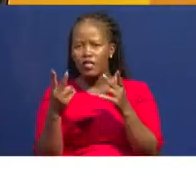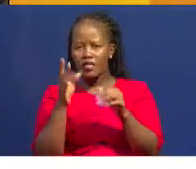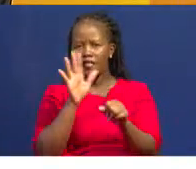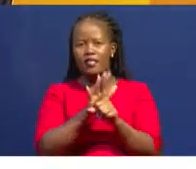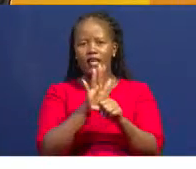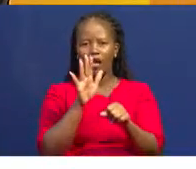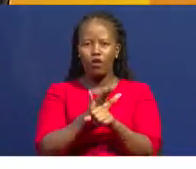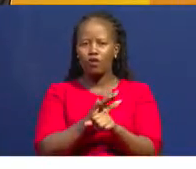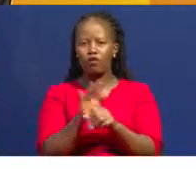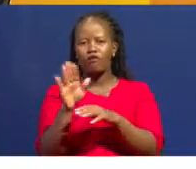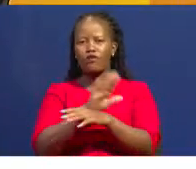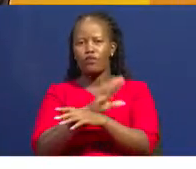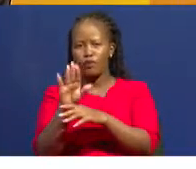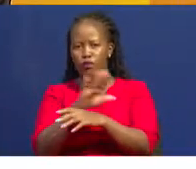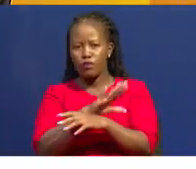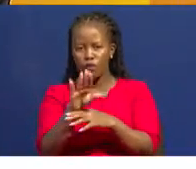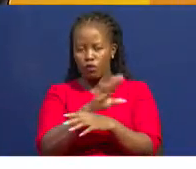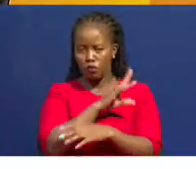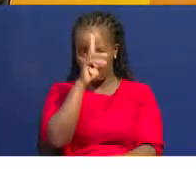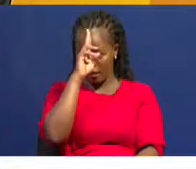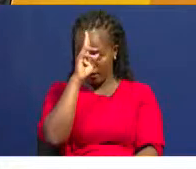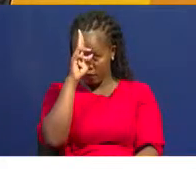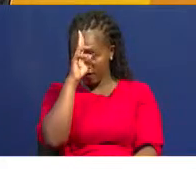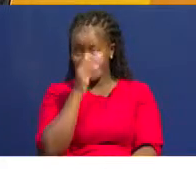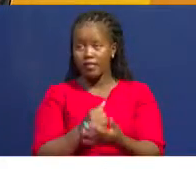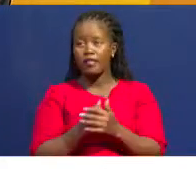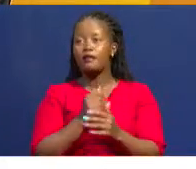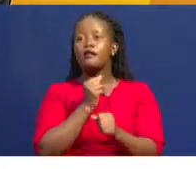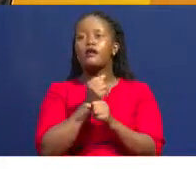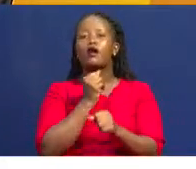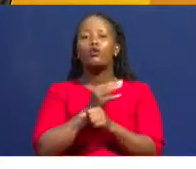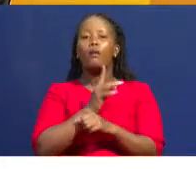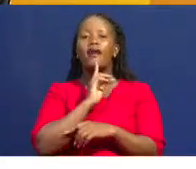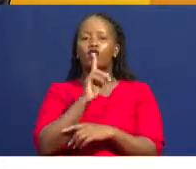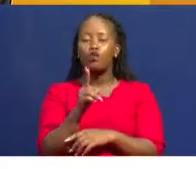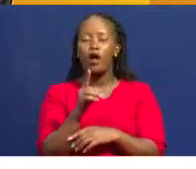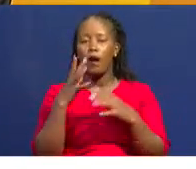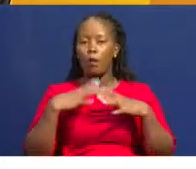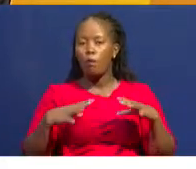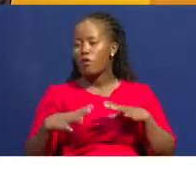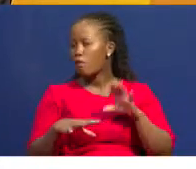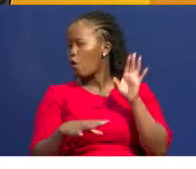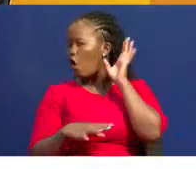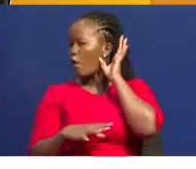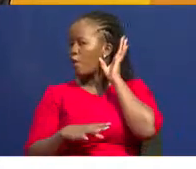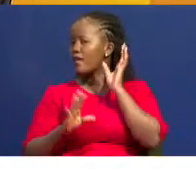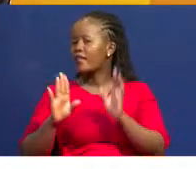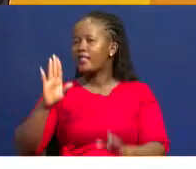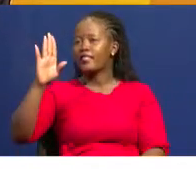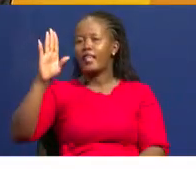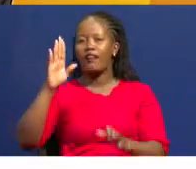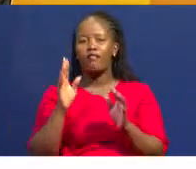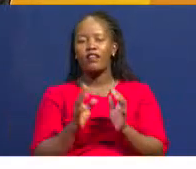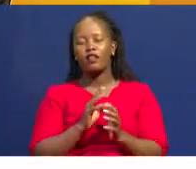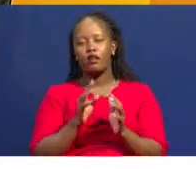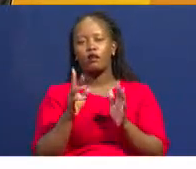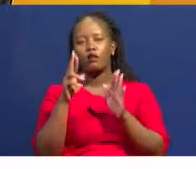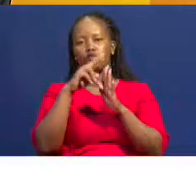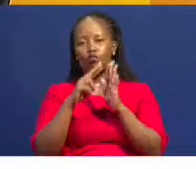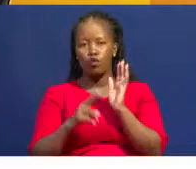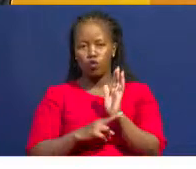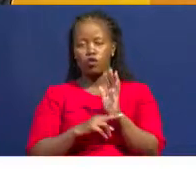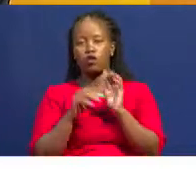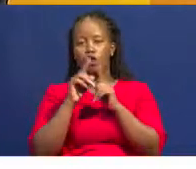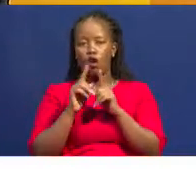and operation to ensure that people obey the traffic rules to mitigate